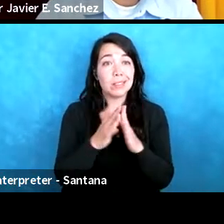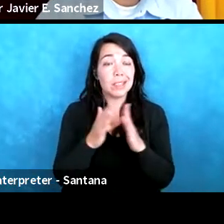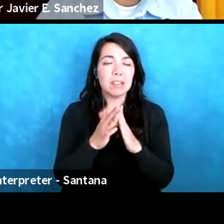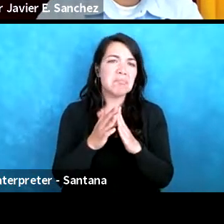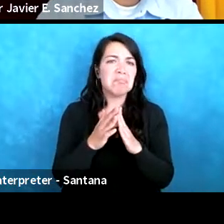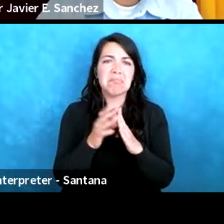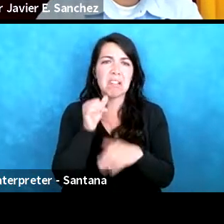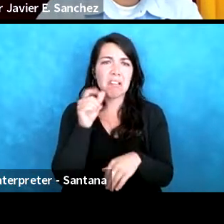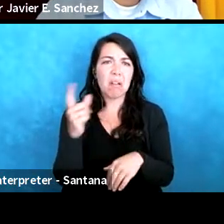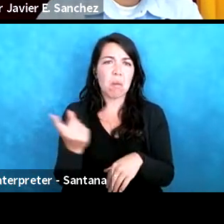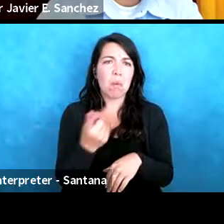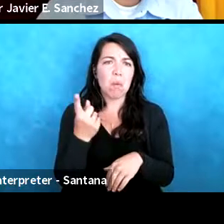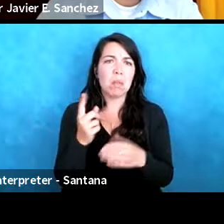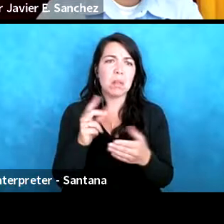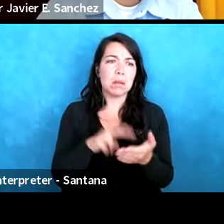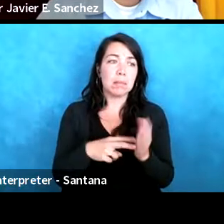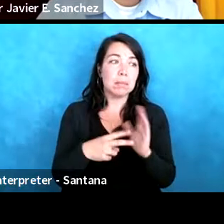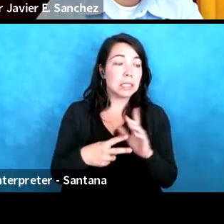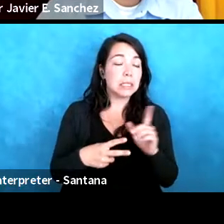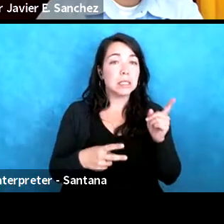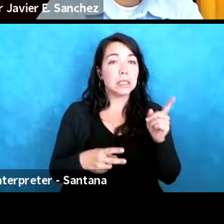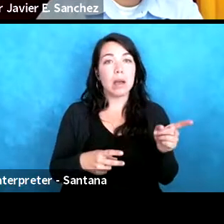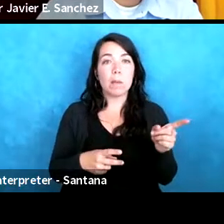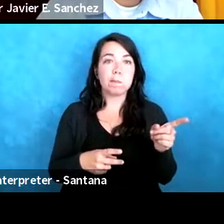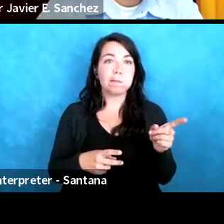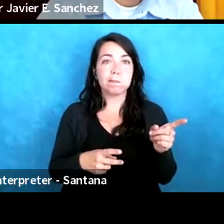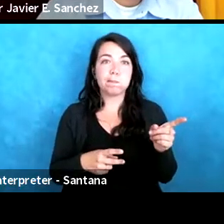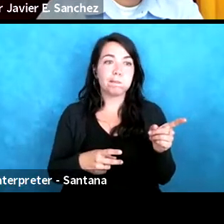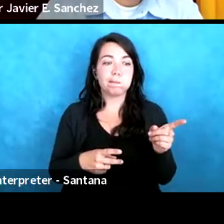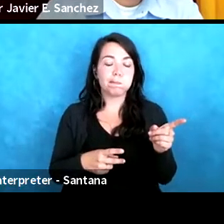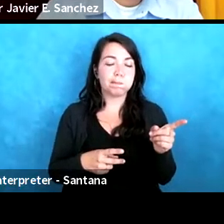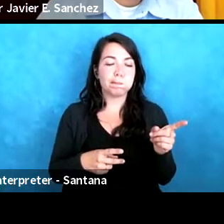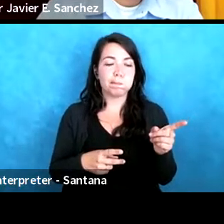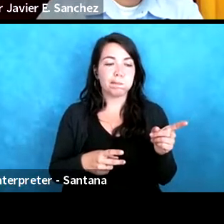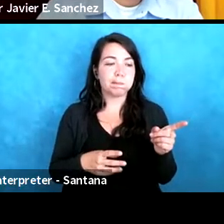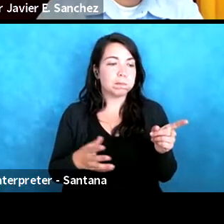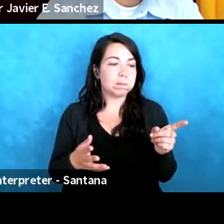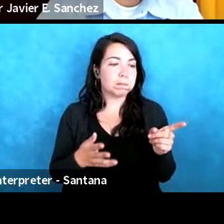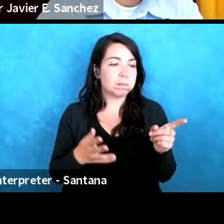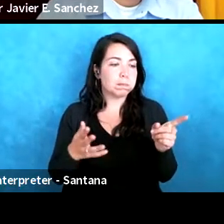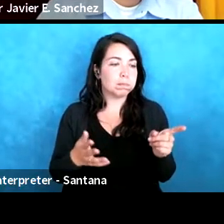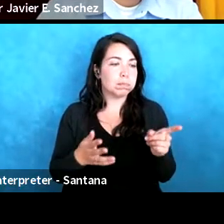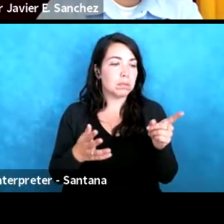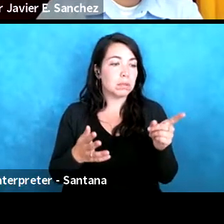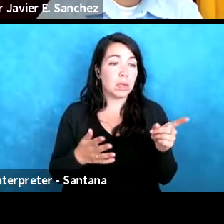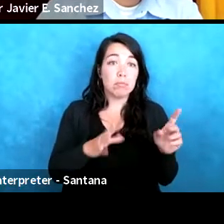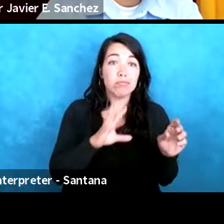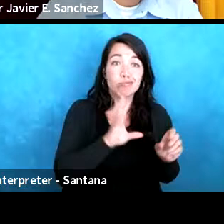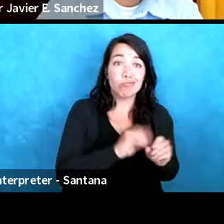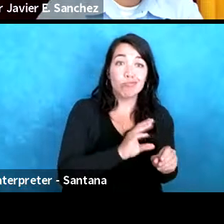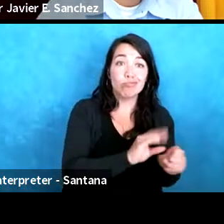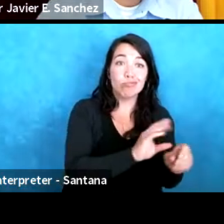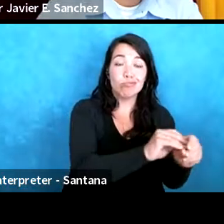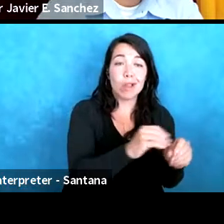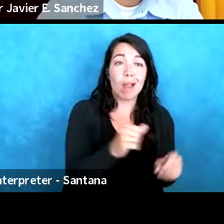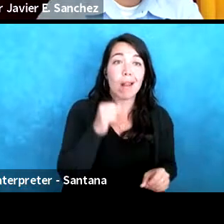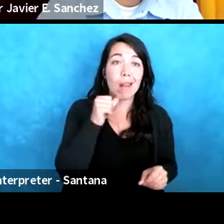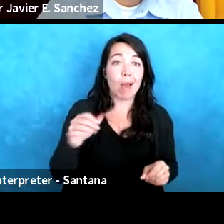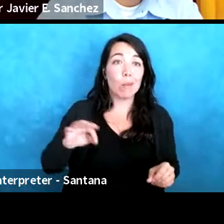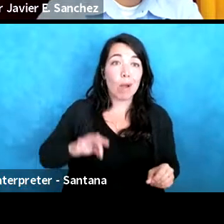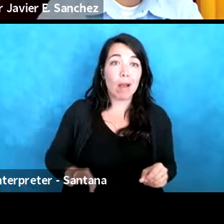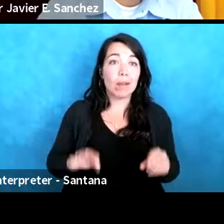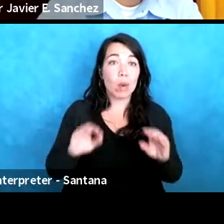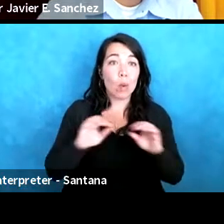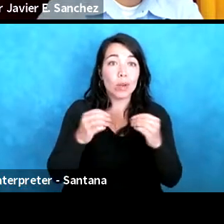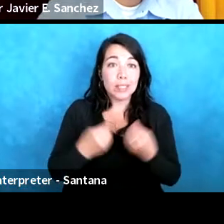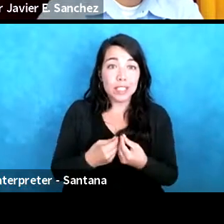that, but it can also include partaking in nonprofit organizations or churches